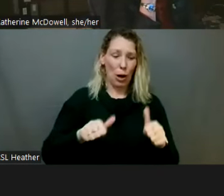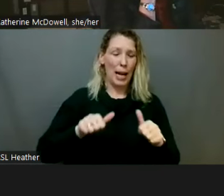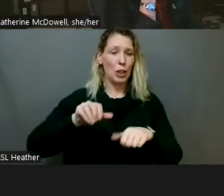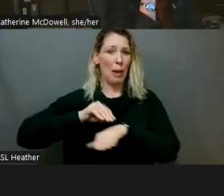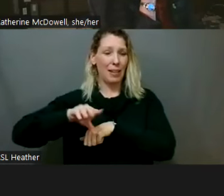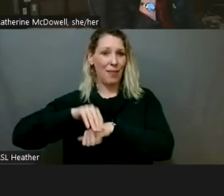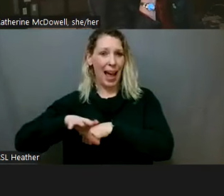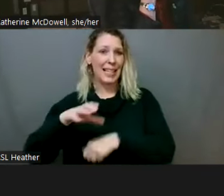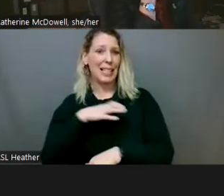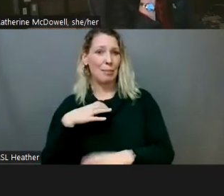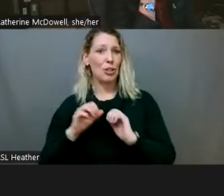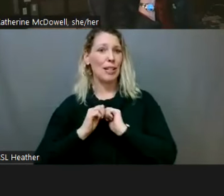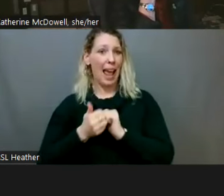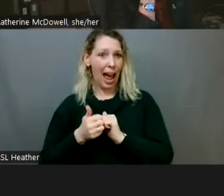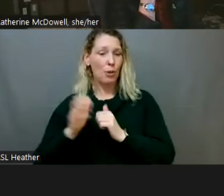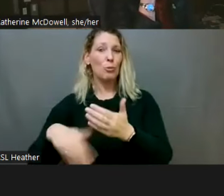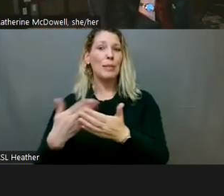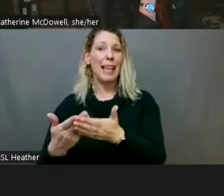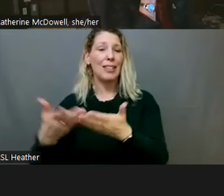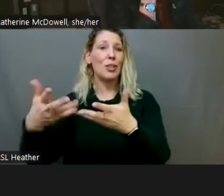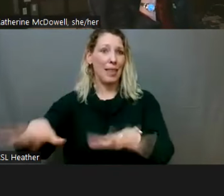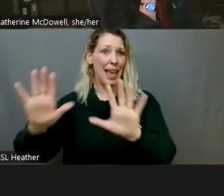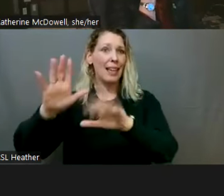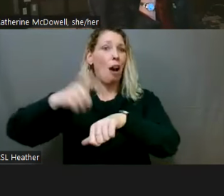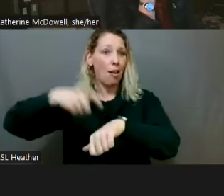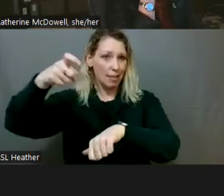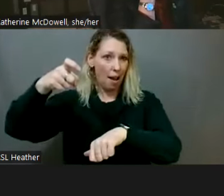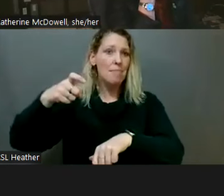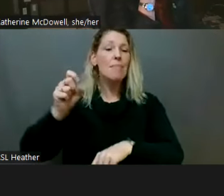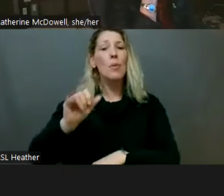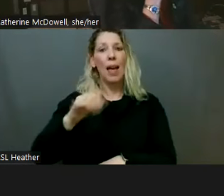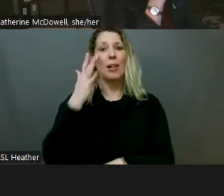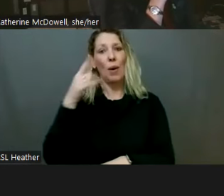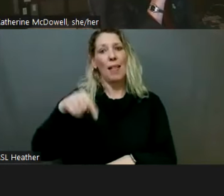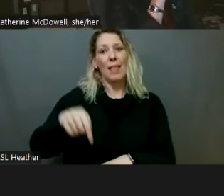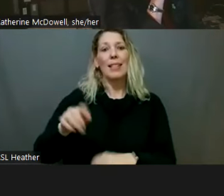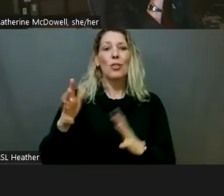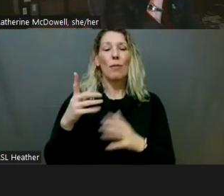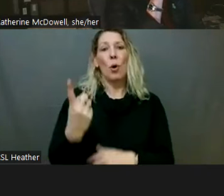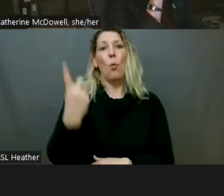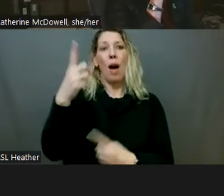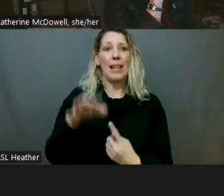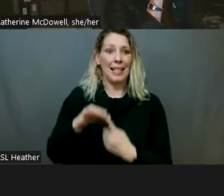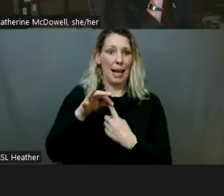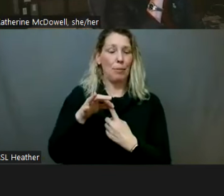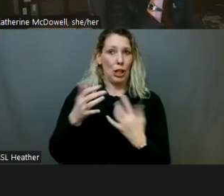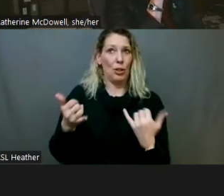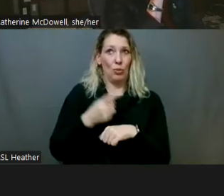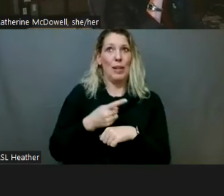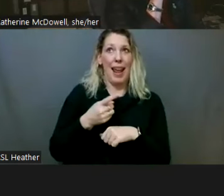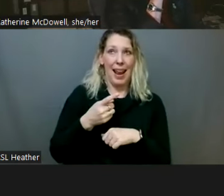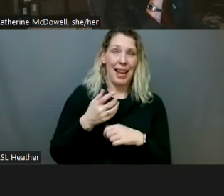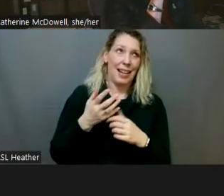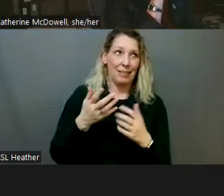the commission on how to get to the end point on time. And so that's why this is sort of the one exception to date